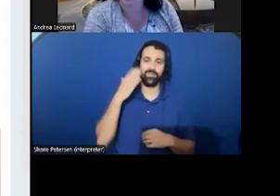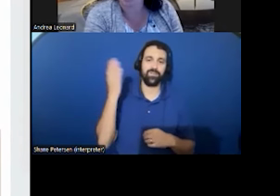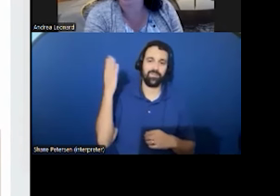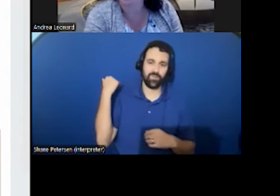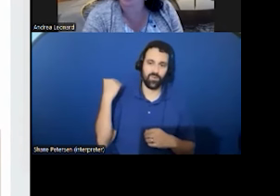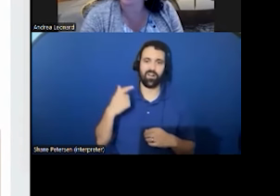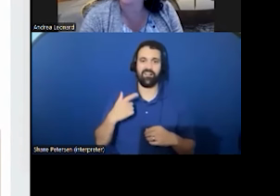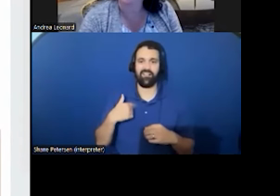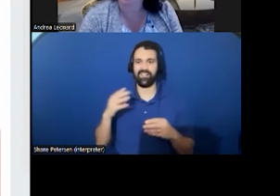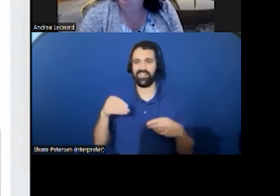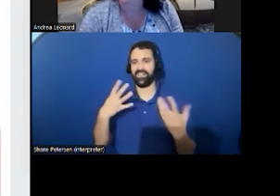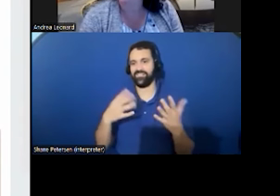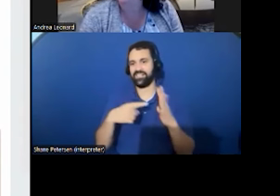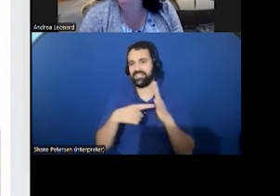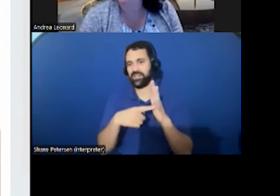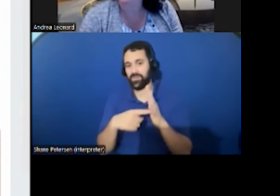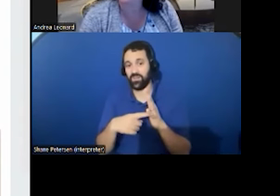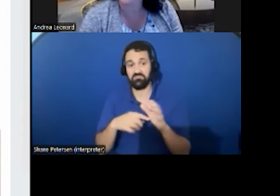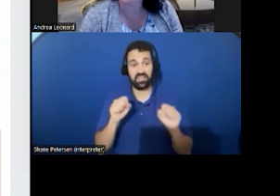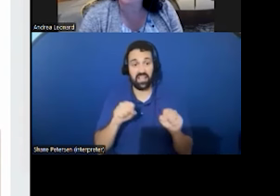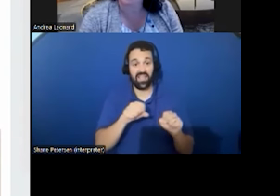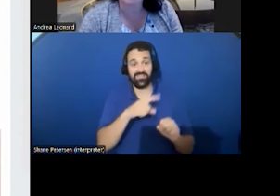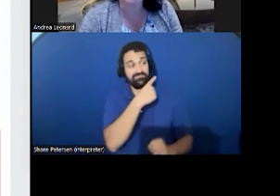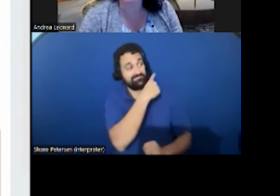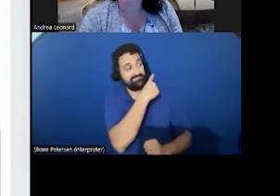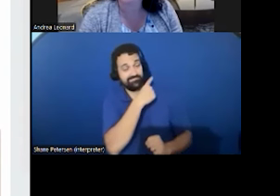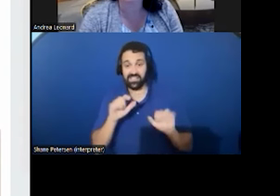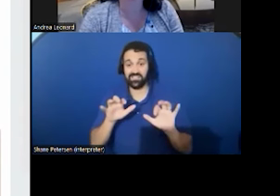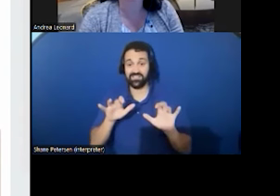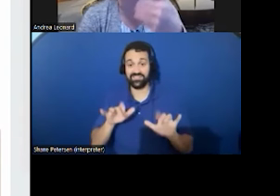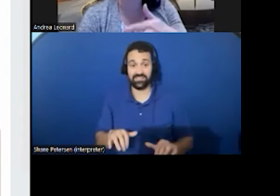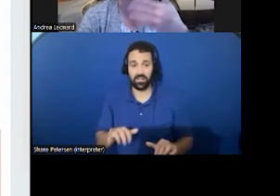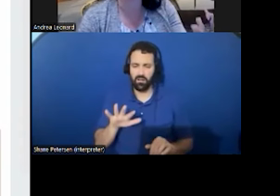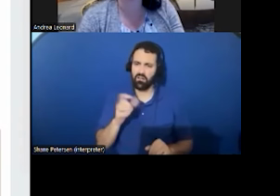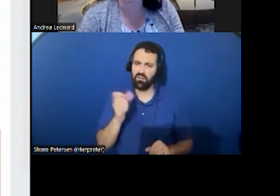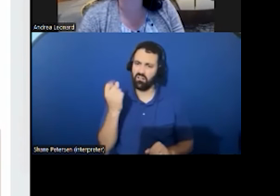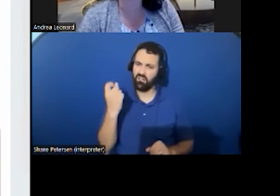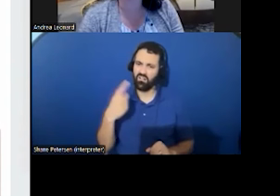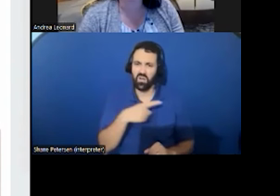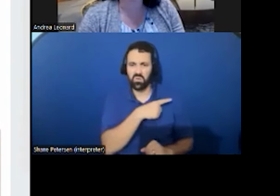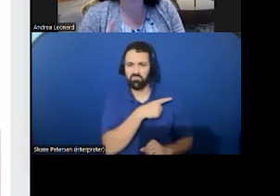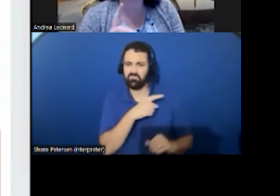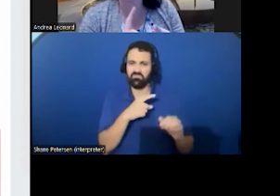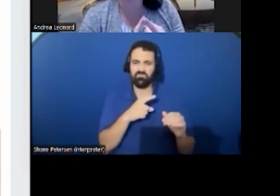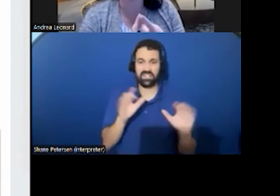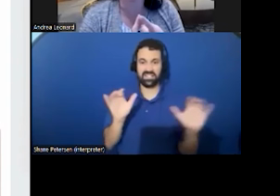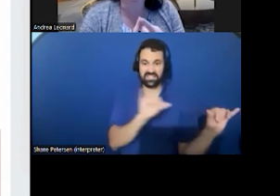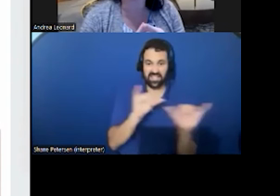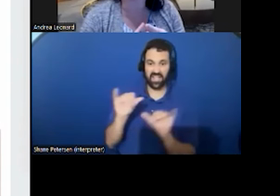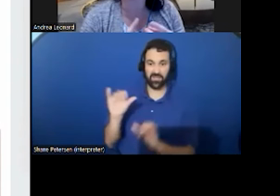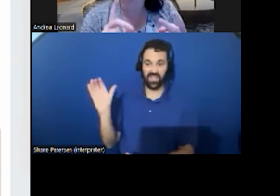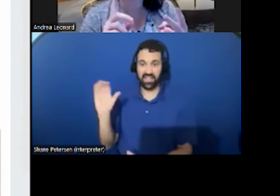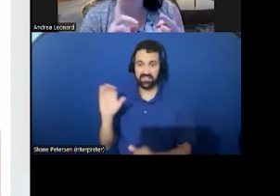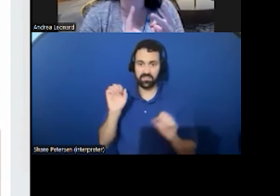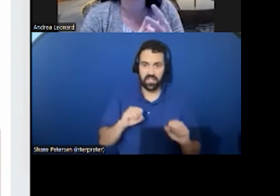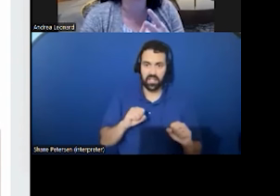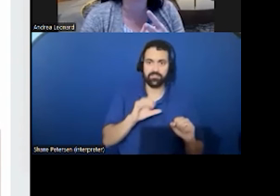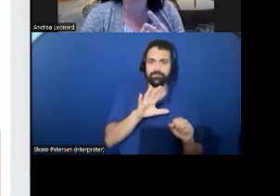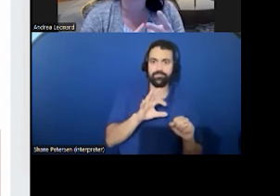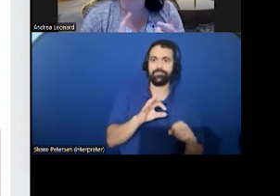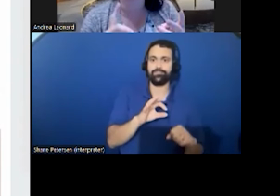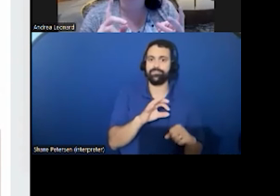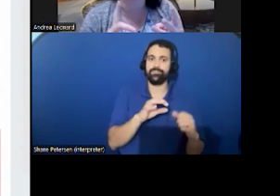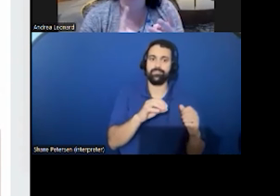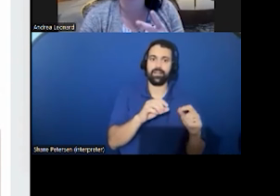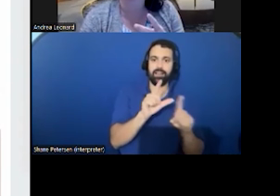They can type in the text here, but you'll notice that they don't have any buttons like we saw in Canvas to change the size of the font, the color